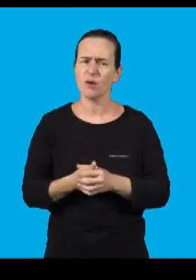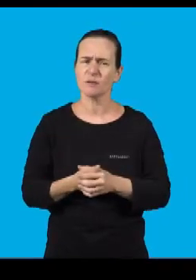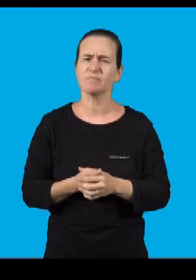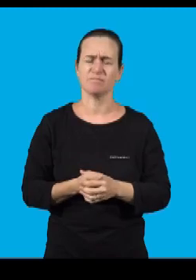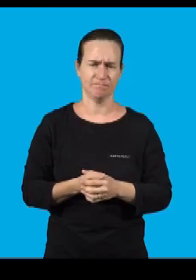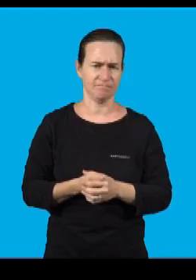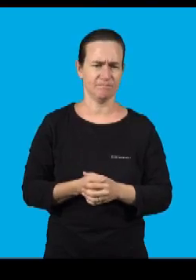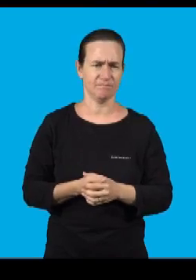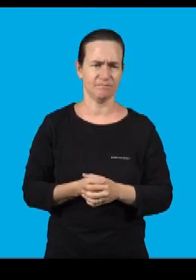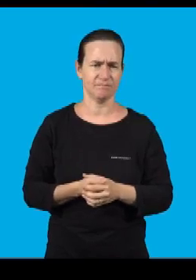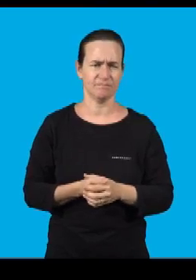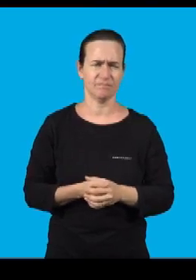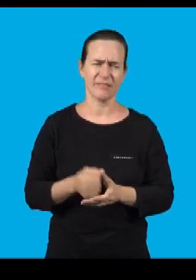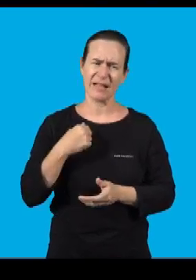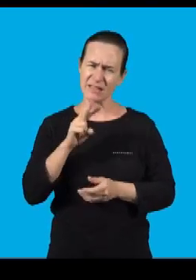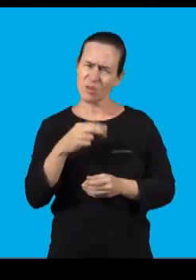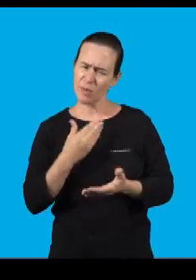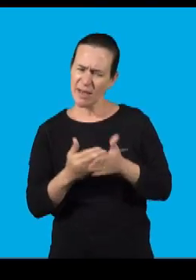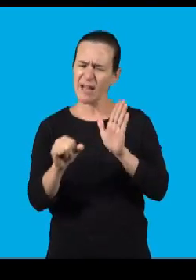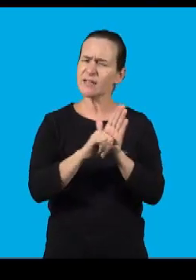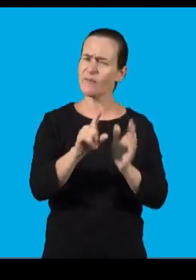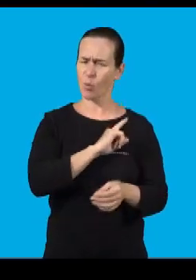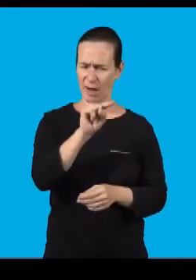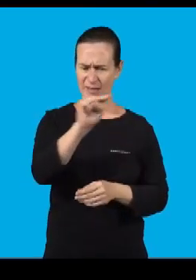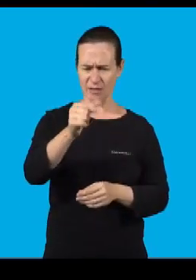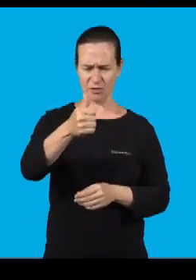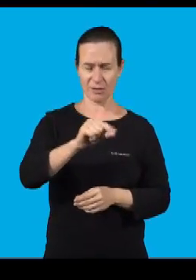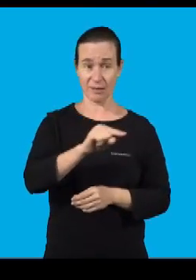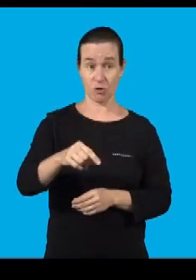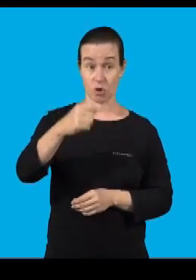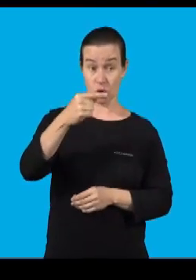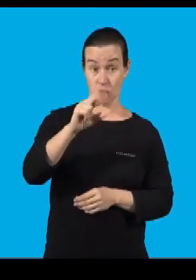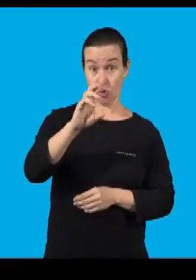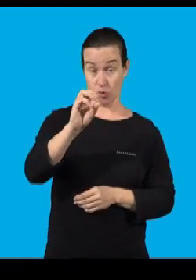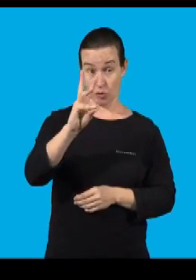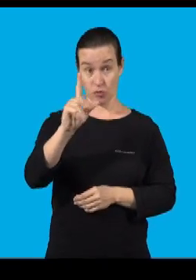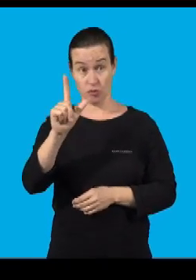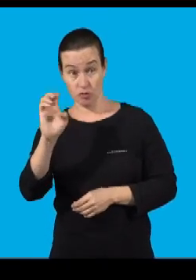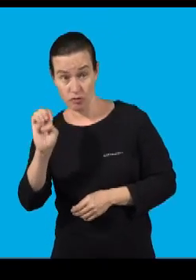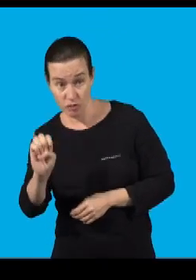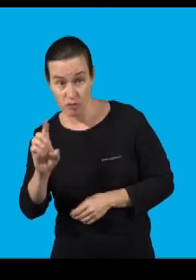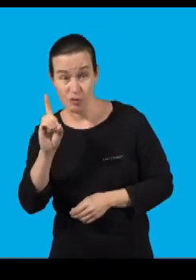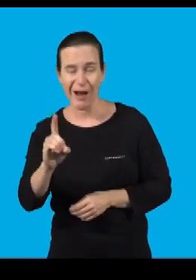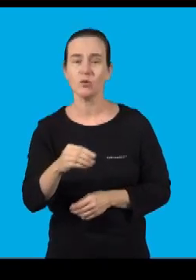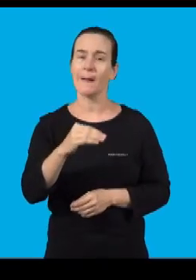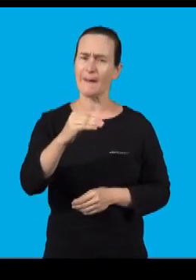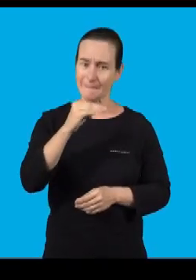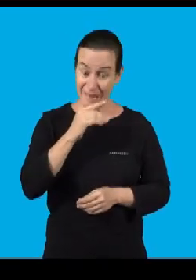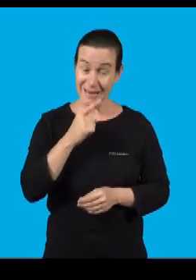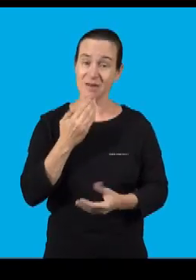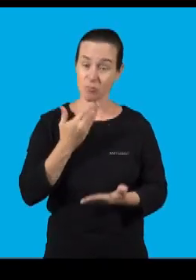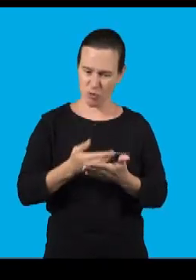it indicating? So let's move quickly to see if our solution can assist us. Growled is effective diction.